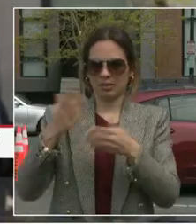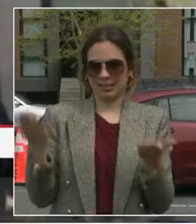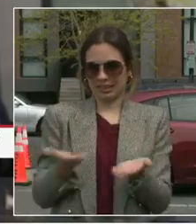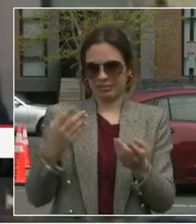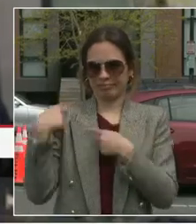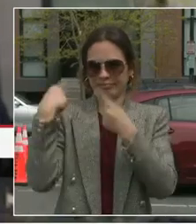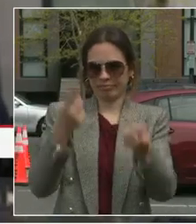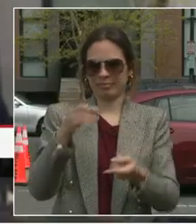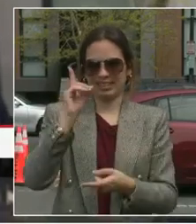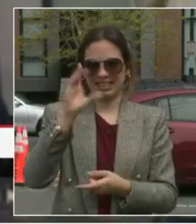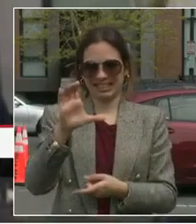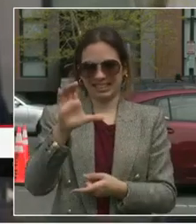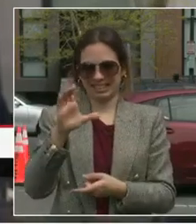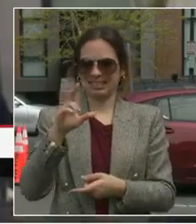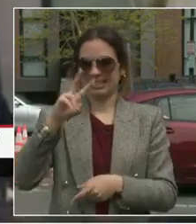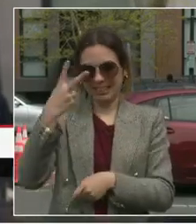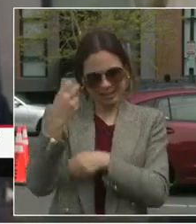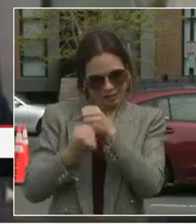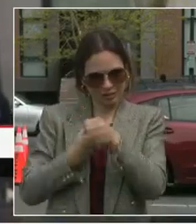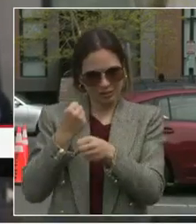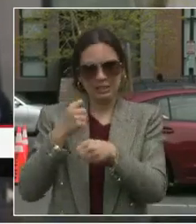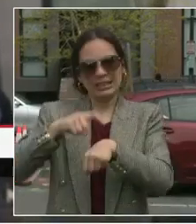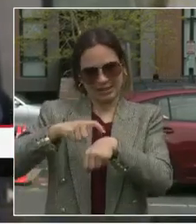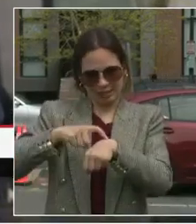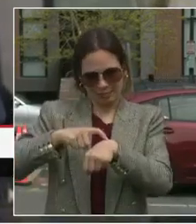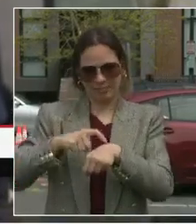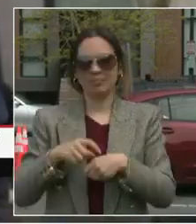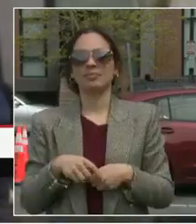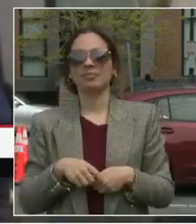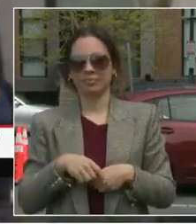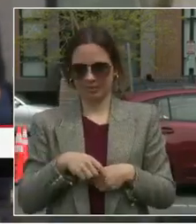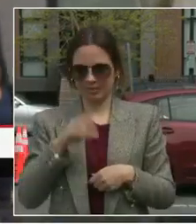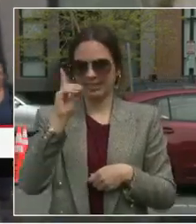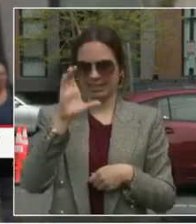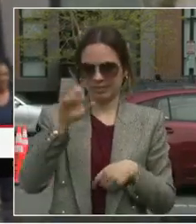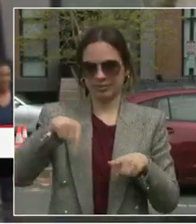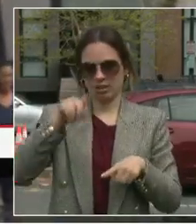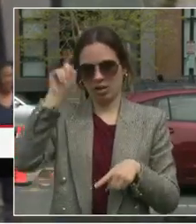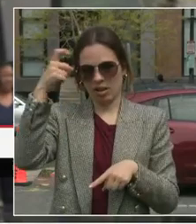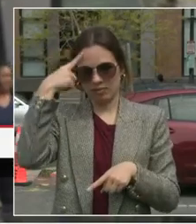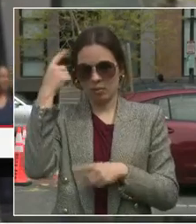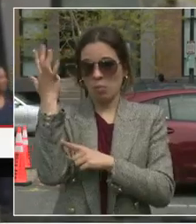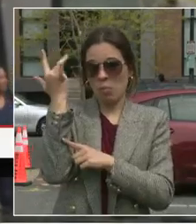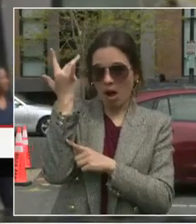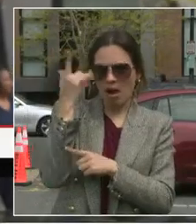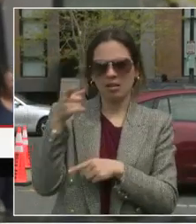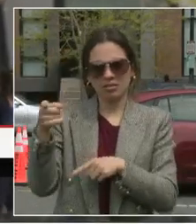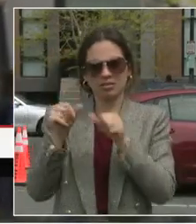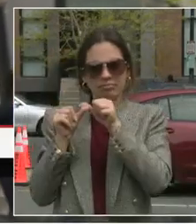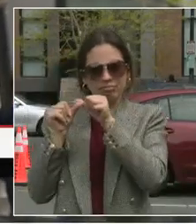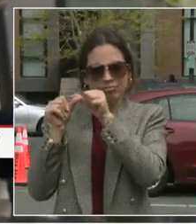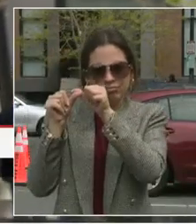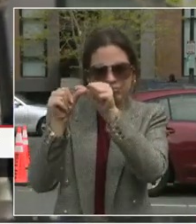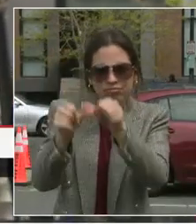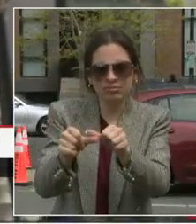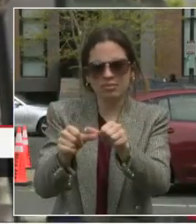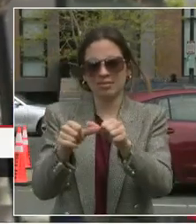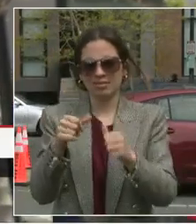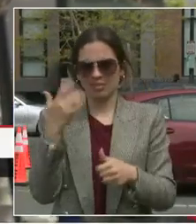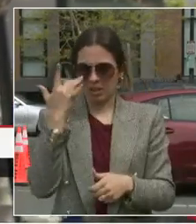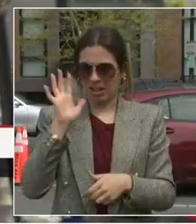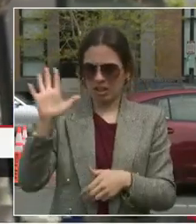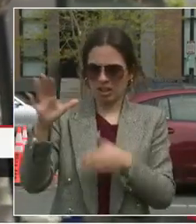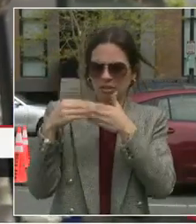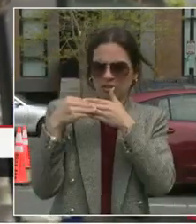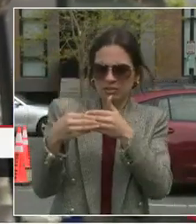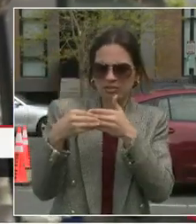second time around, her longest time around, and it's because we've had that longevity and leadership. I'm certain that